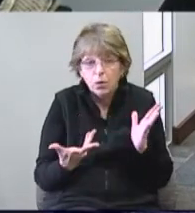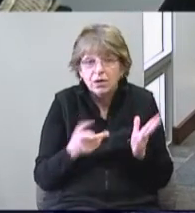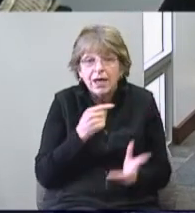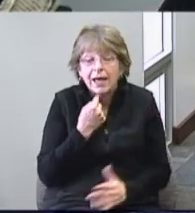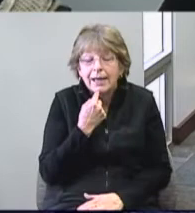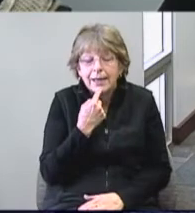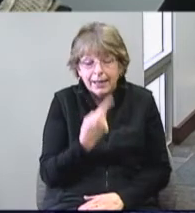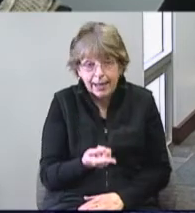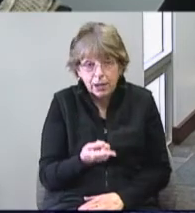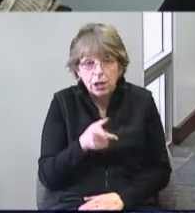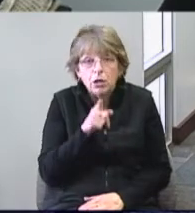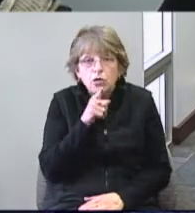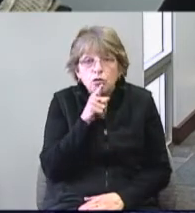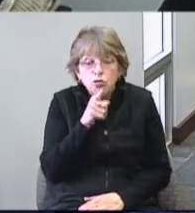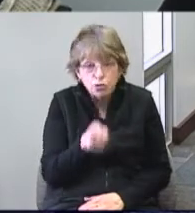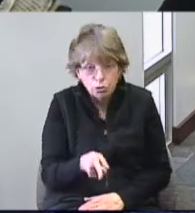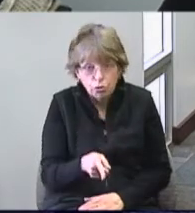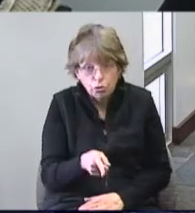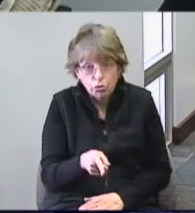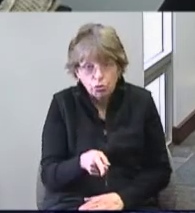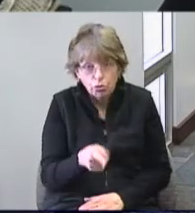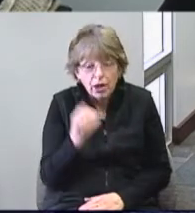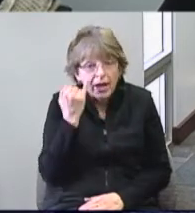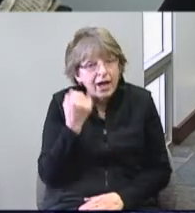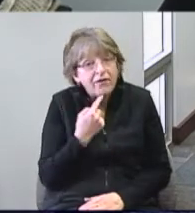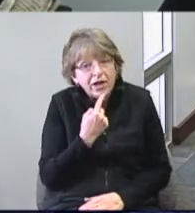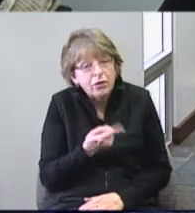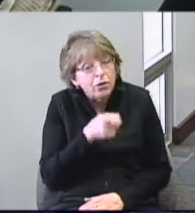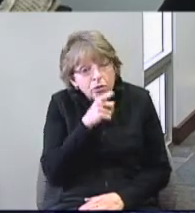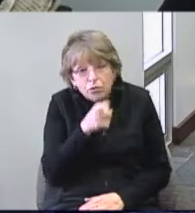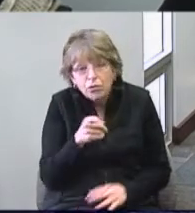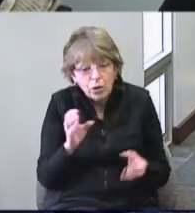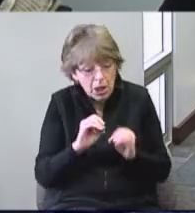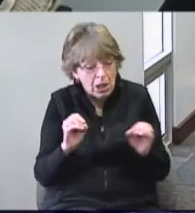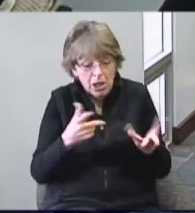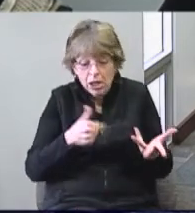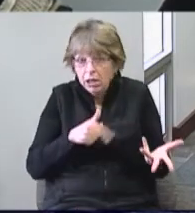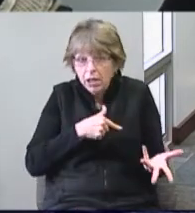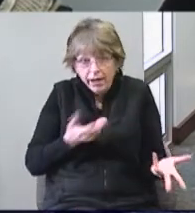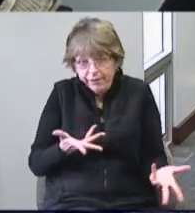truth. If he told the truth then, none of us would be here now.